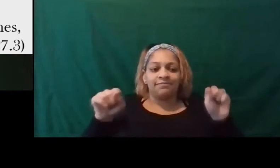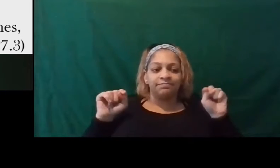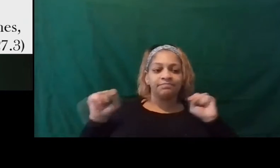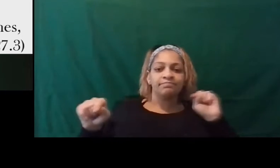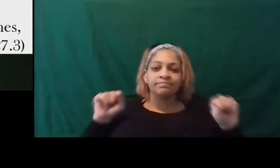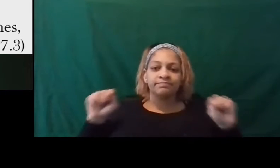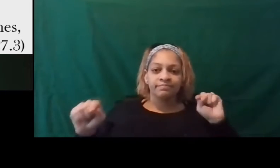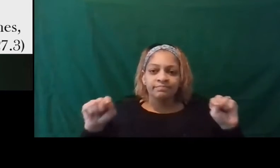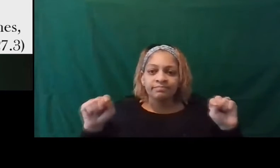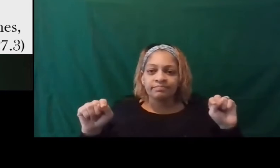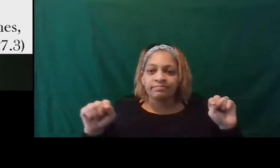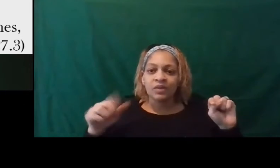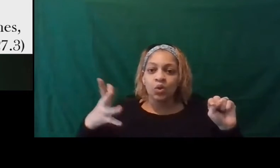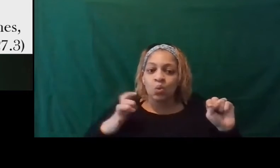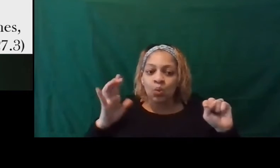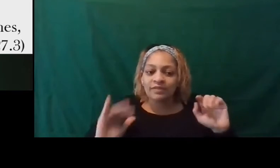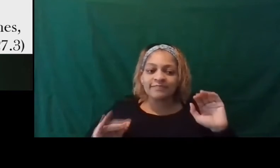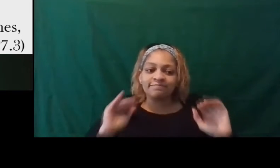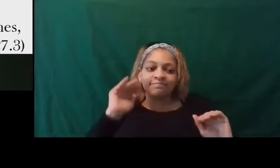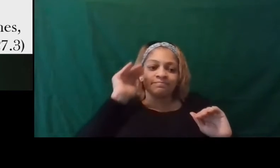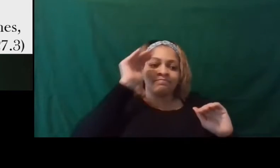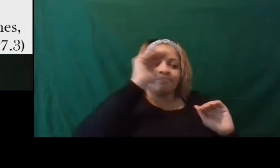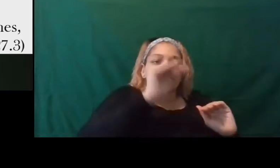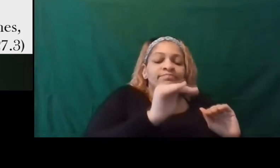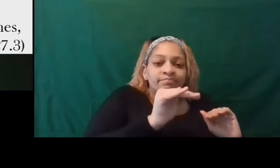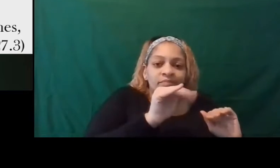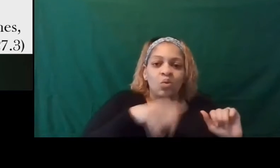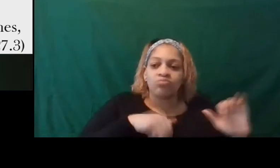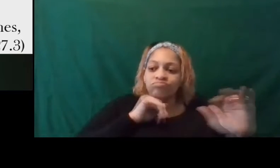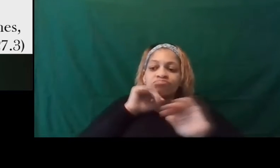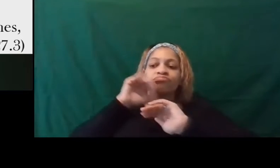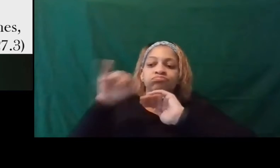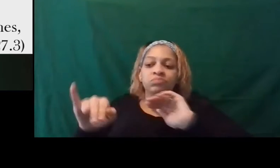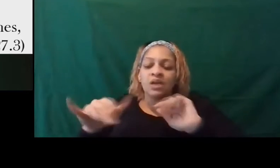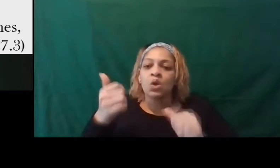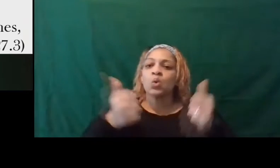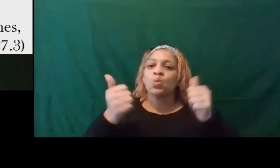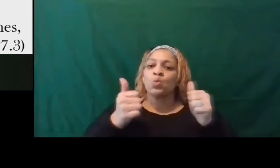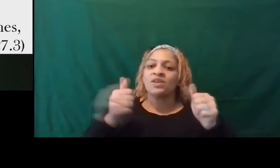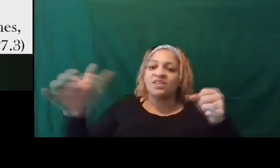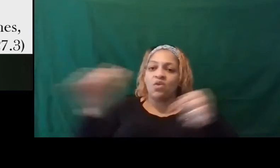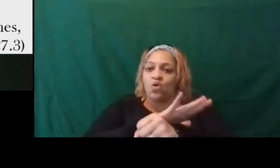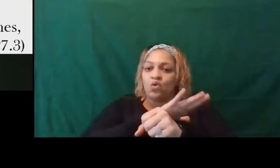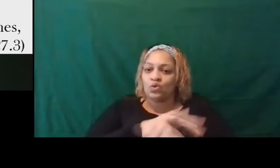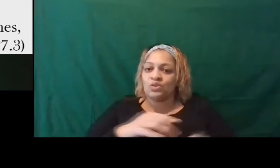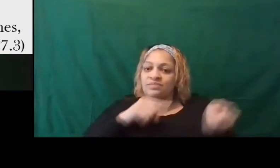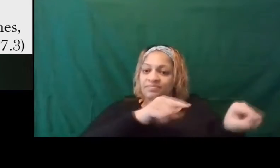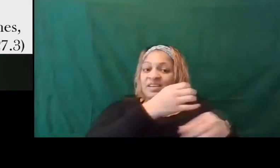into, step into? Which one is the more wholesome direction? Freedom and